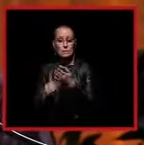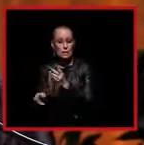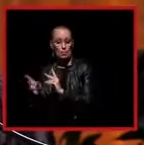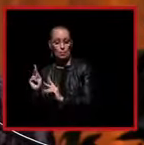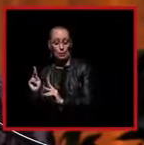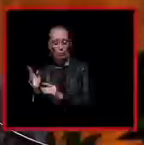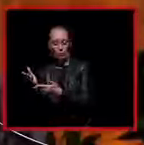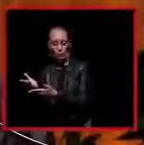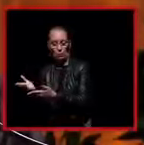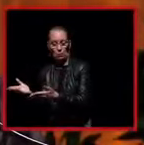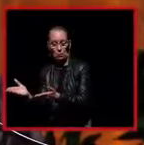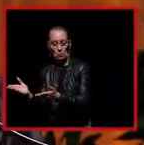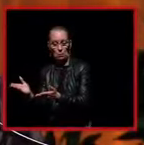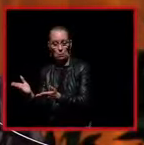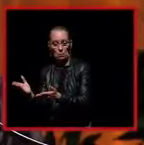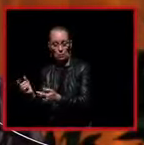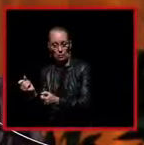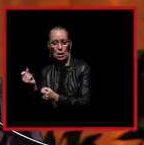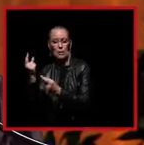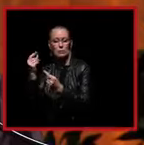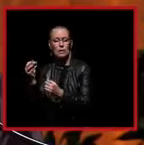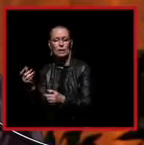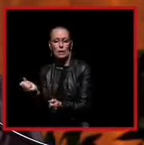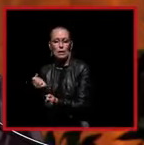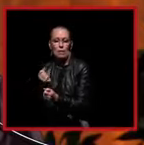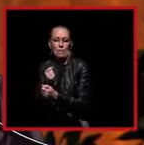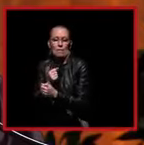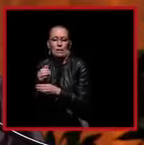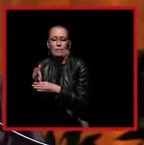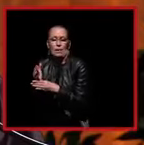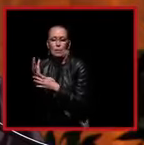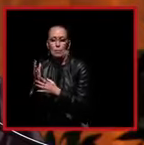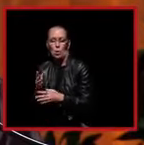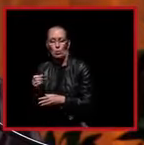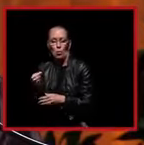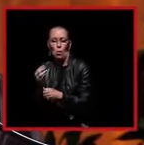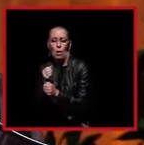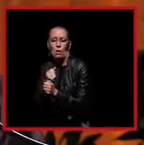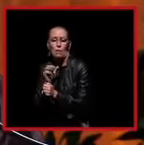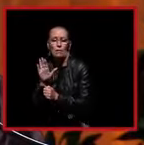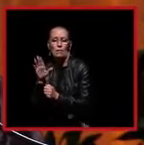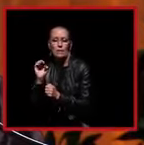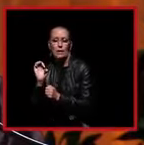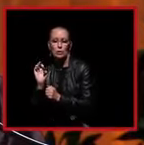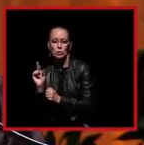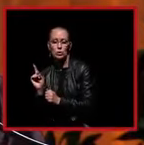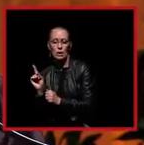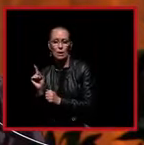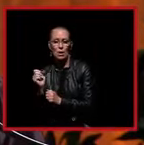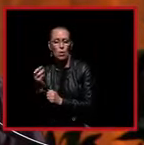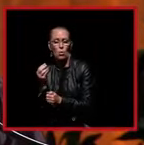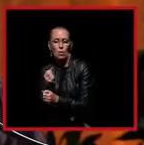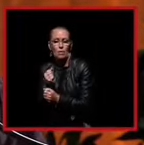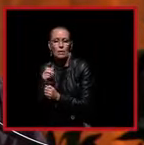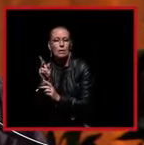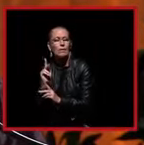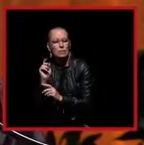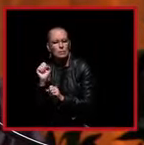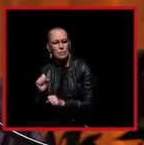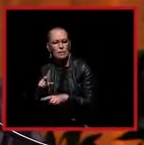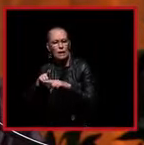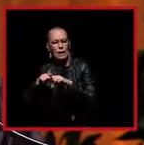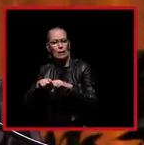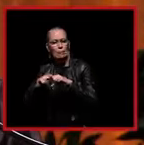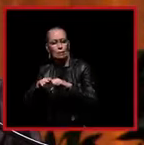it is the understanding of a loving partner, the love of their child, or the people that they can count on when life throws